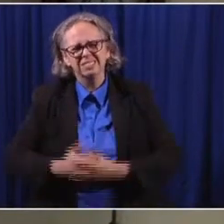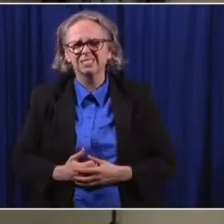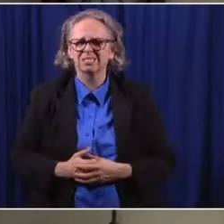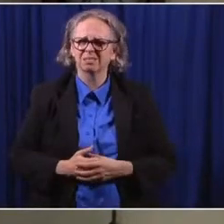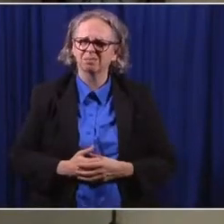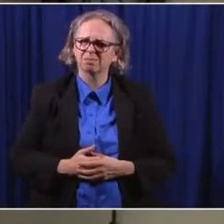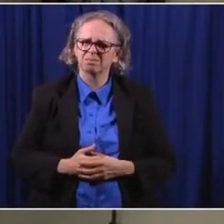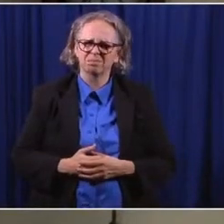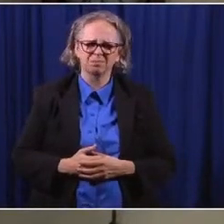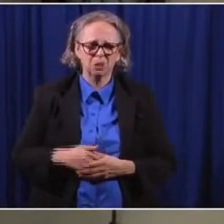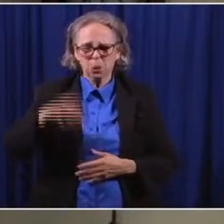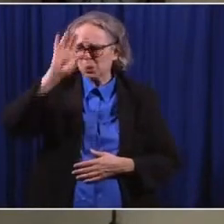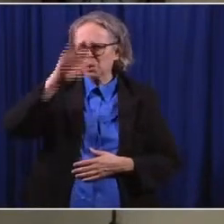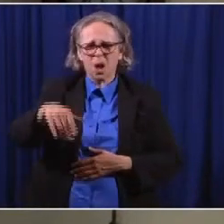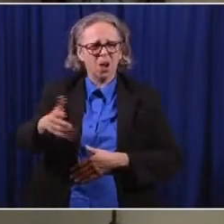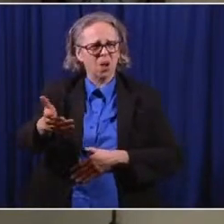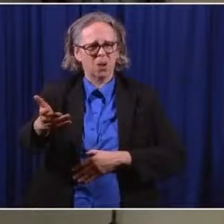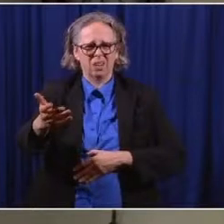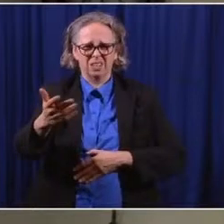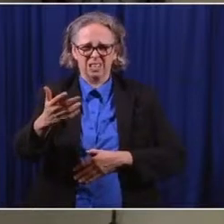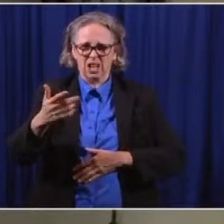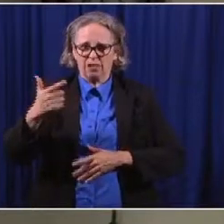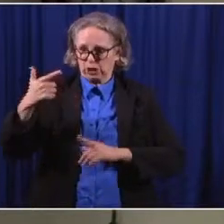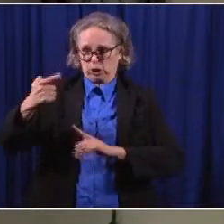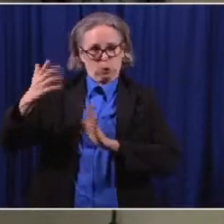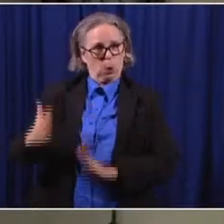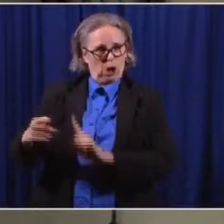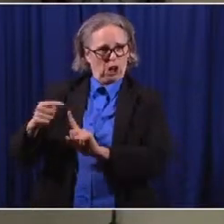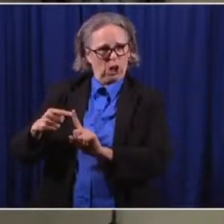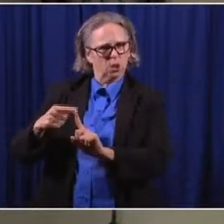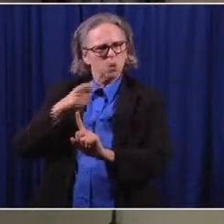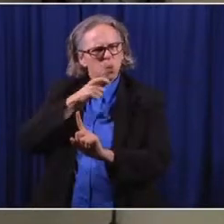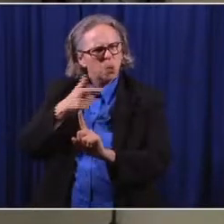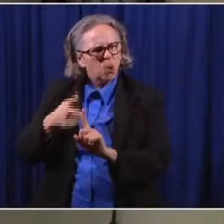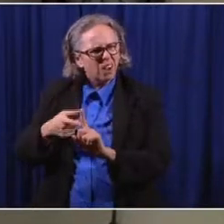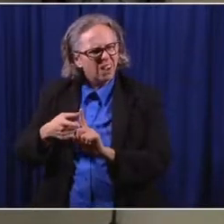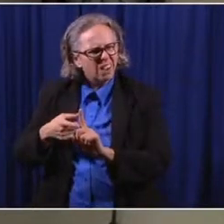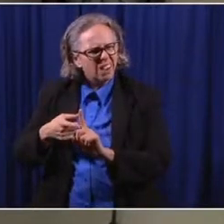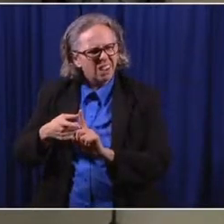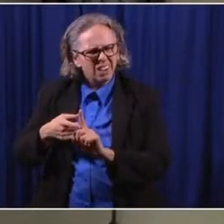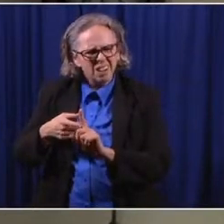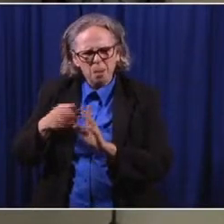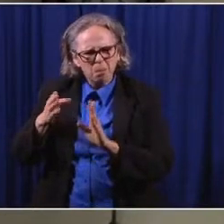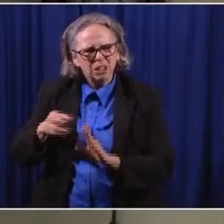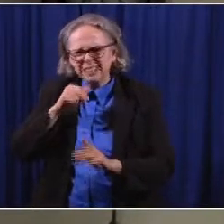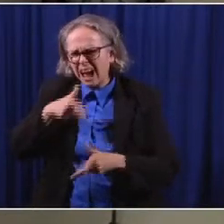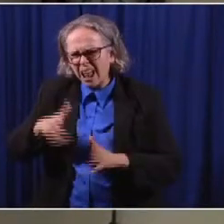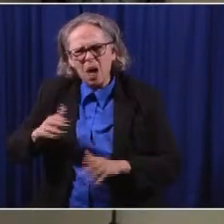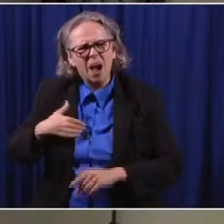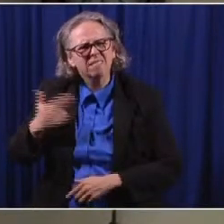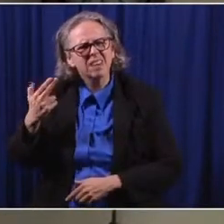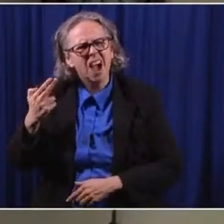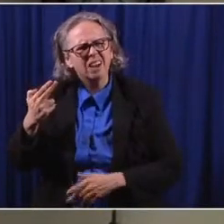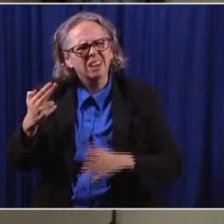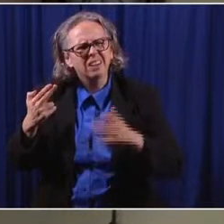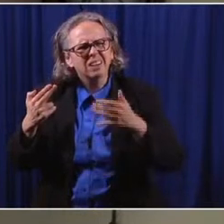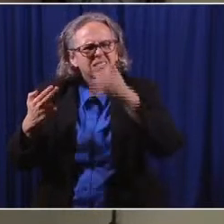the people who pulled the trigger did not have the right to have a gun. We could have picked them up